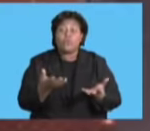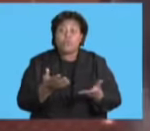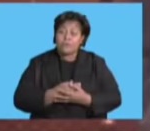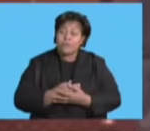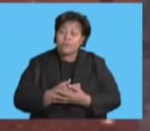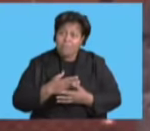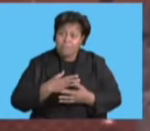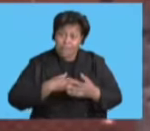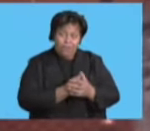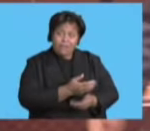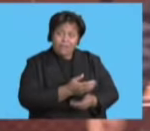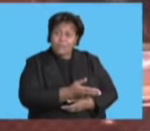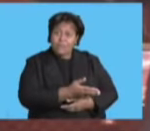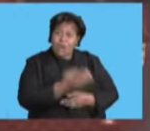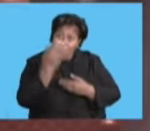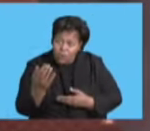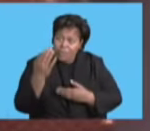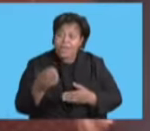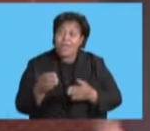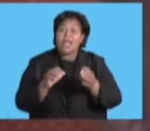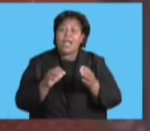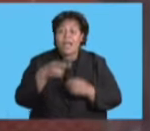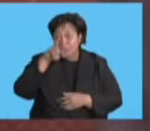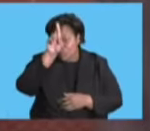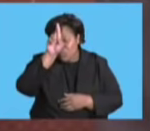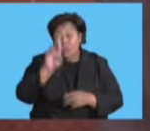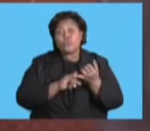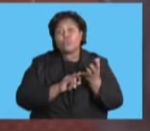Matani Tambua and NFP youth members,